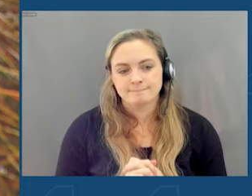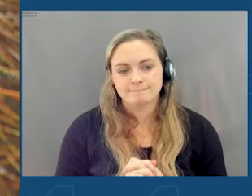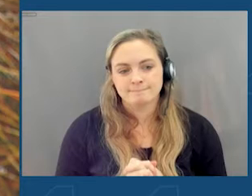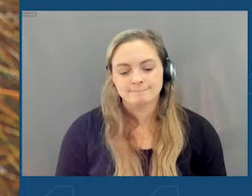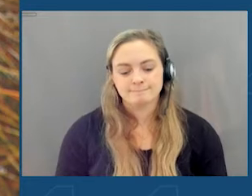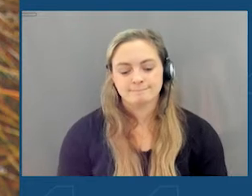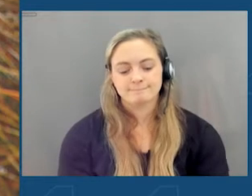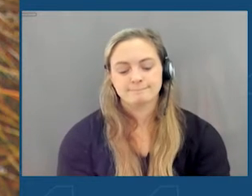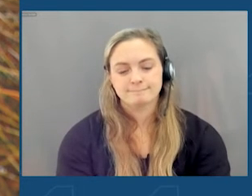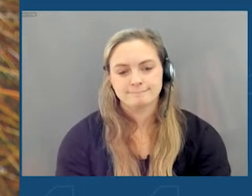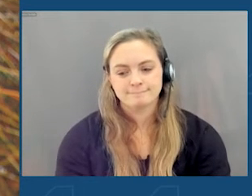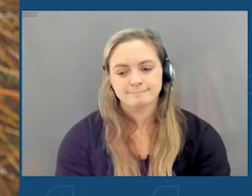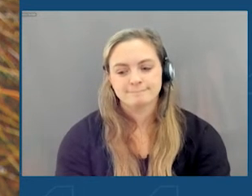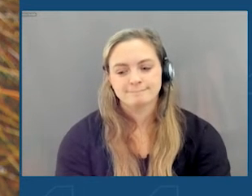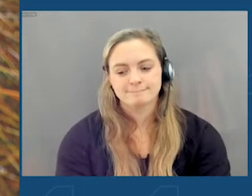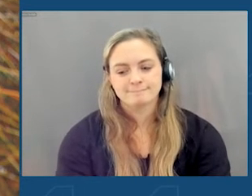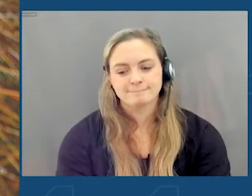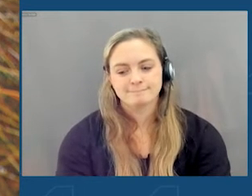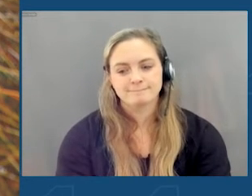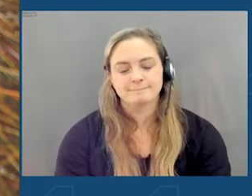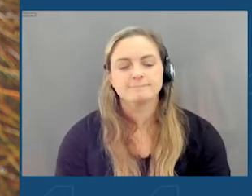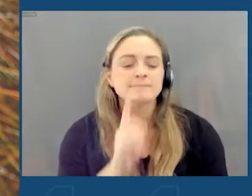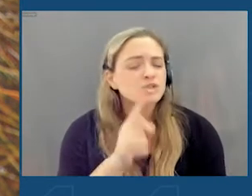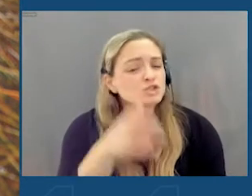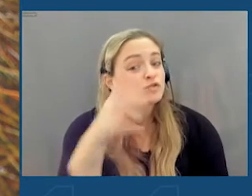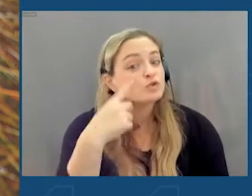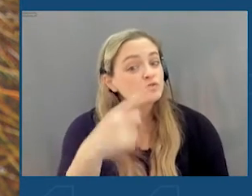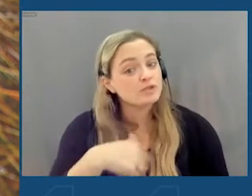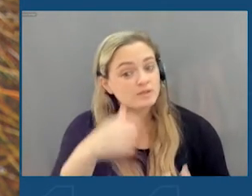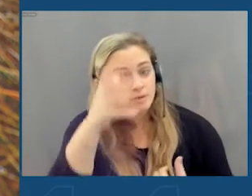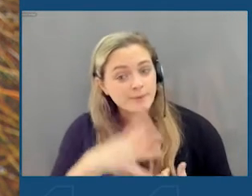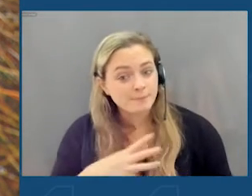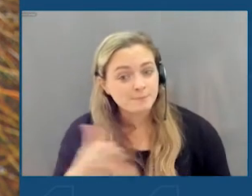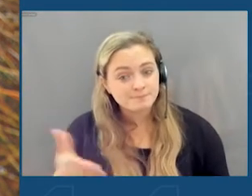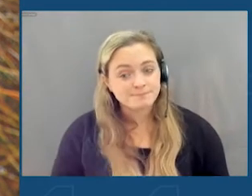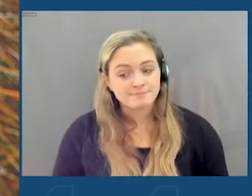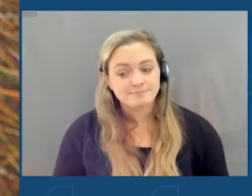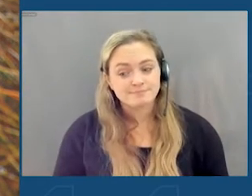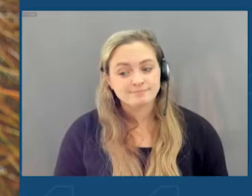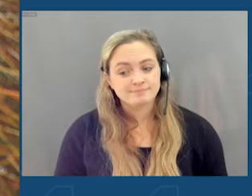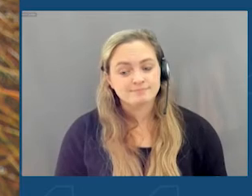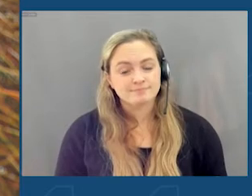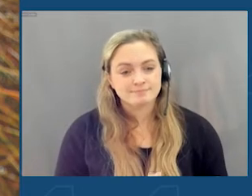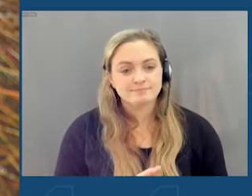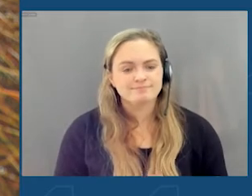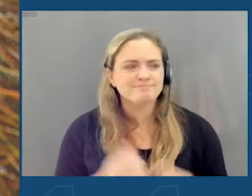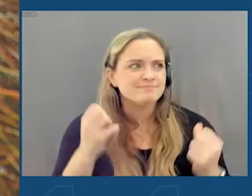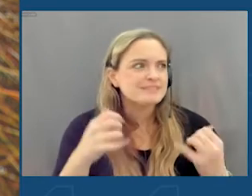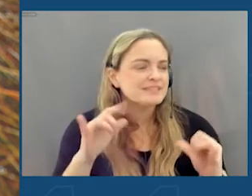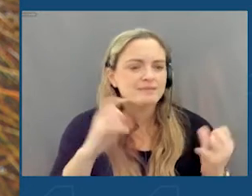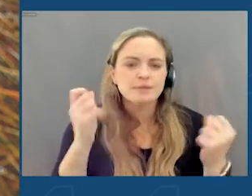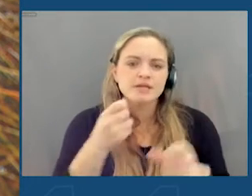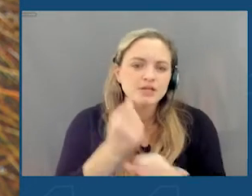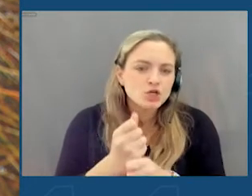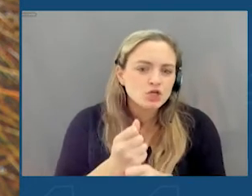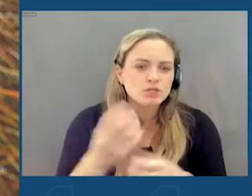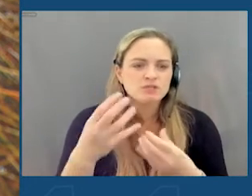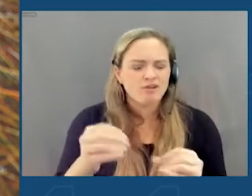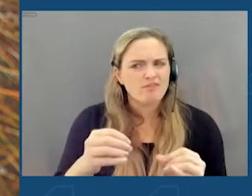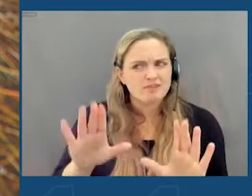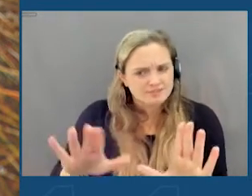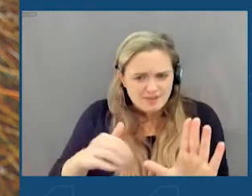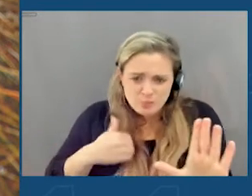There is a future for this young man. So I still have years in office. I'm still young, so